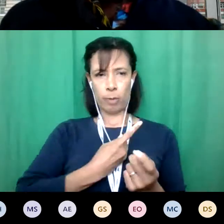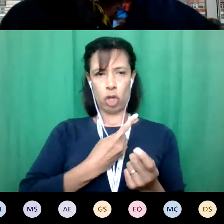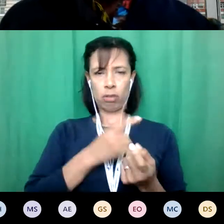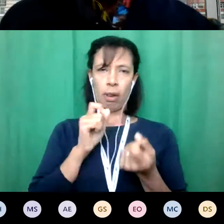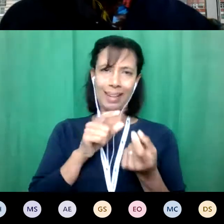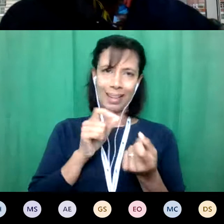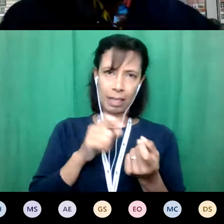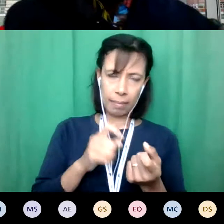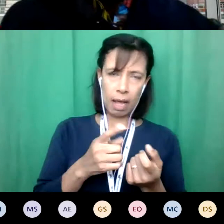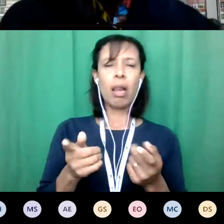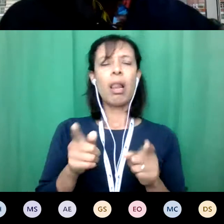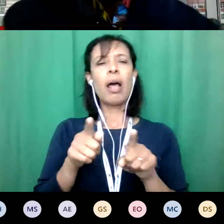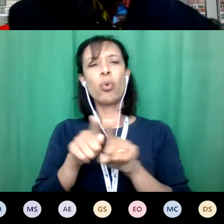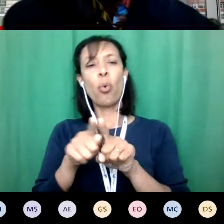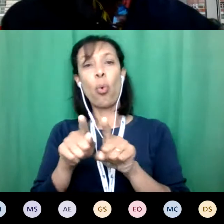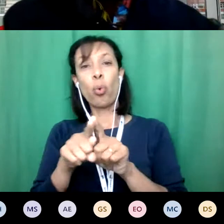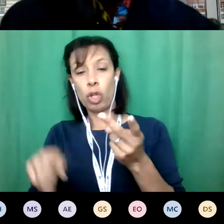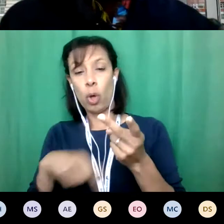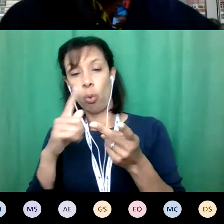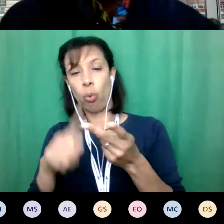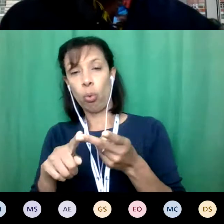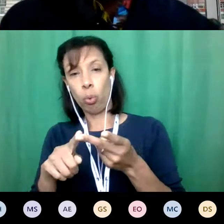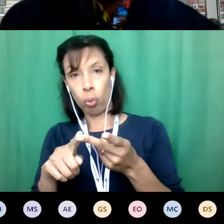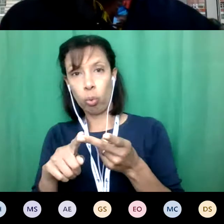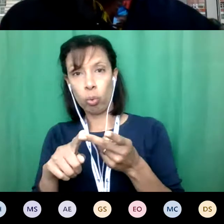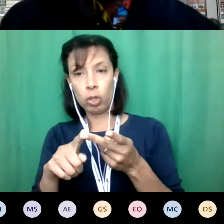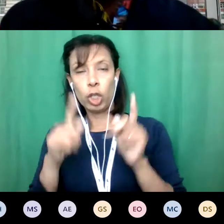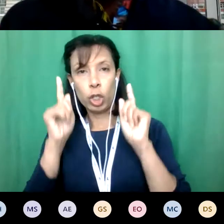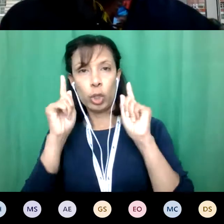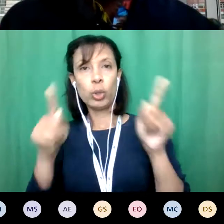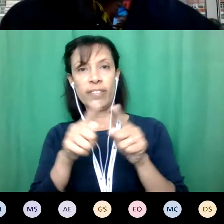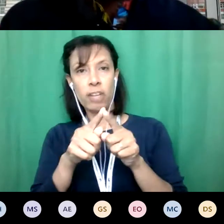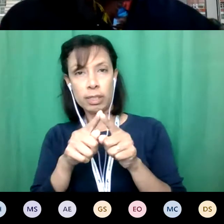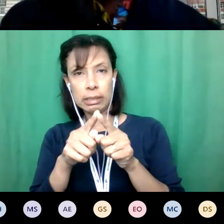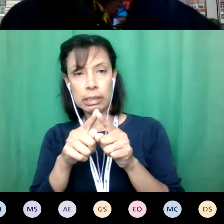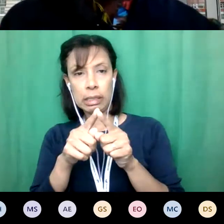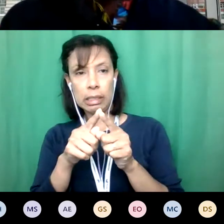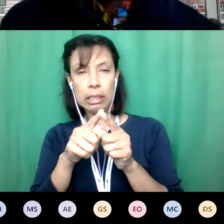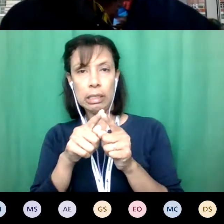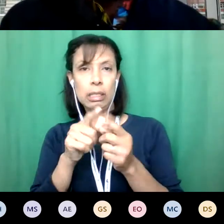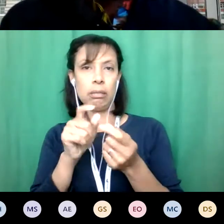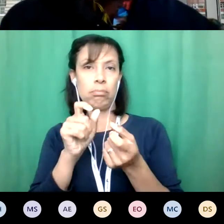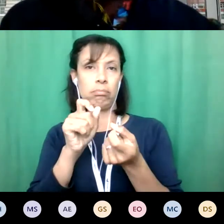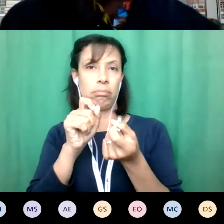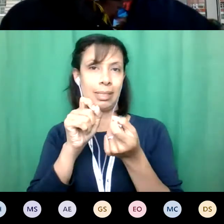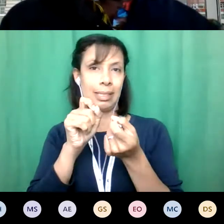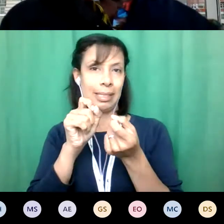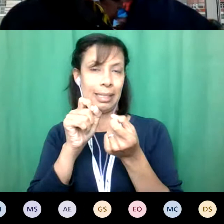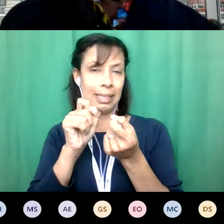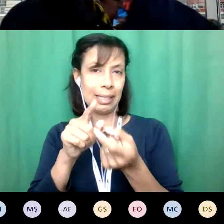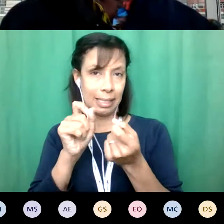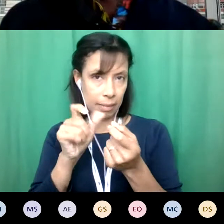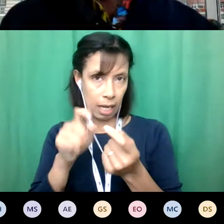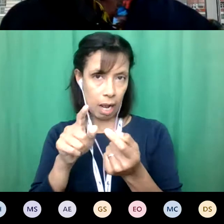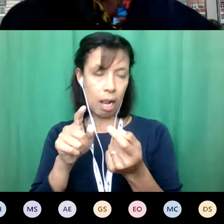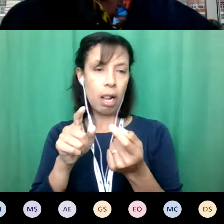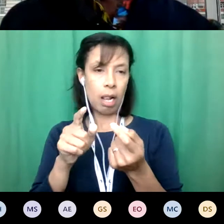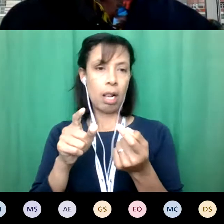those things, and make sure that your phone also picks up your LSBU